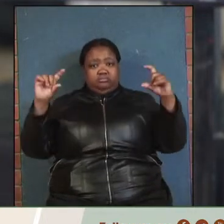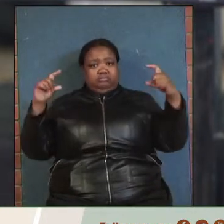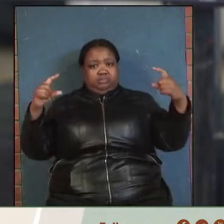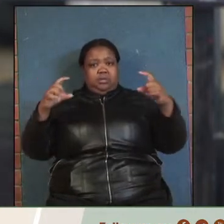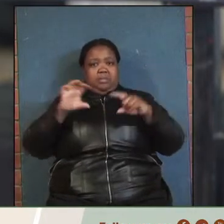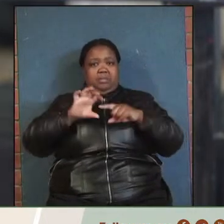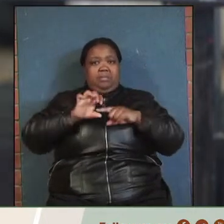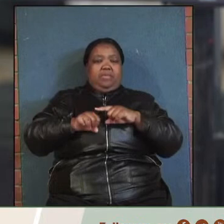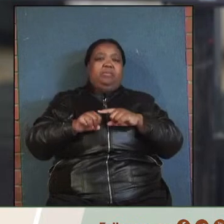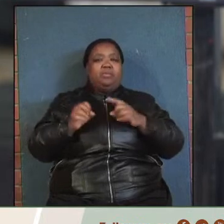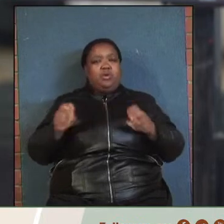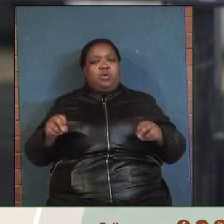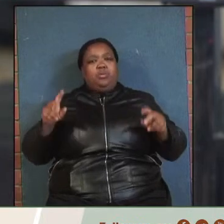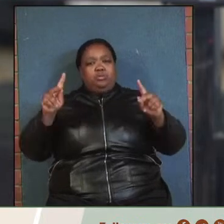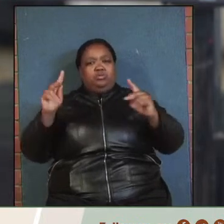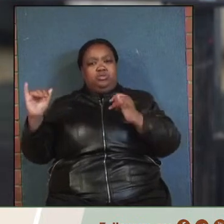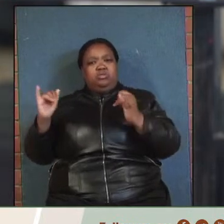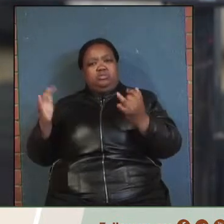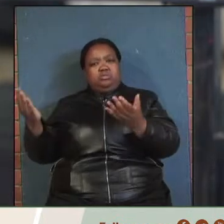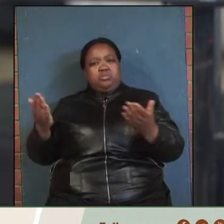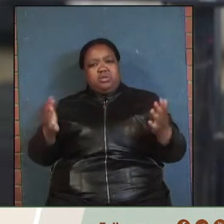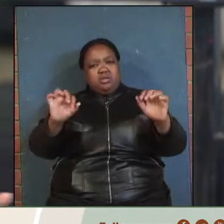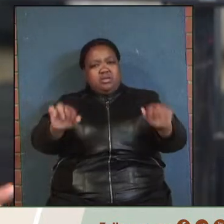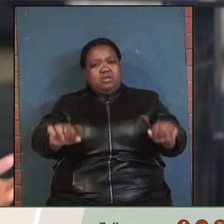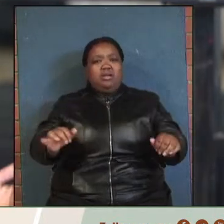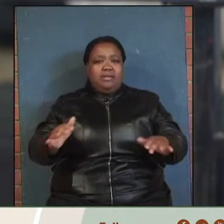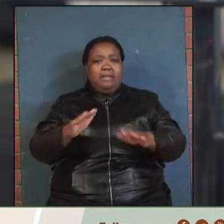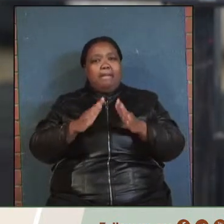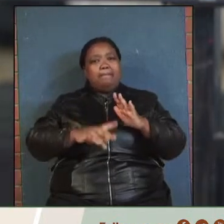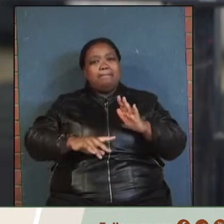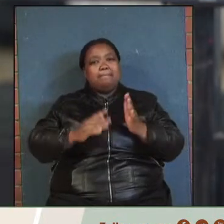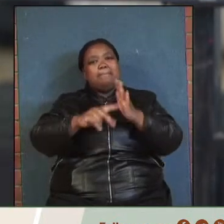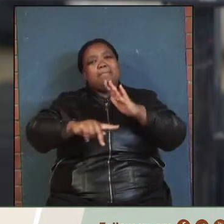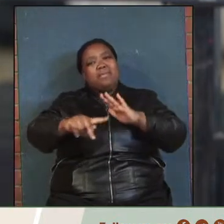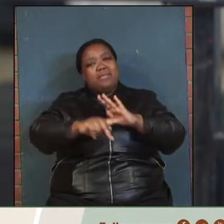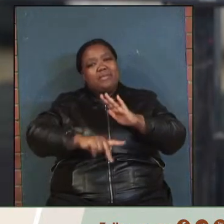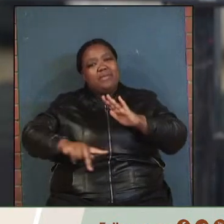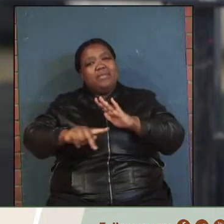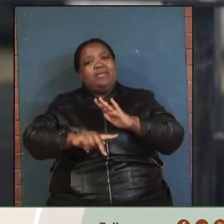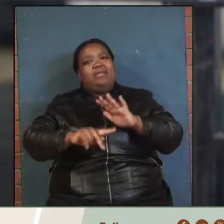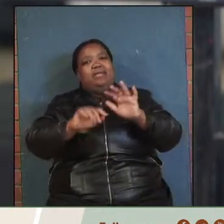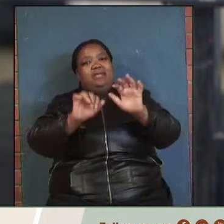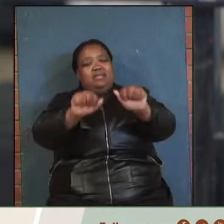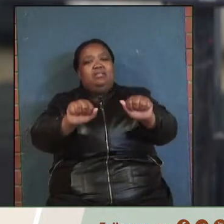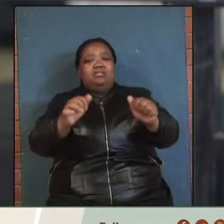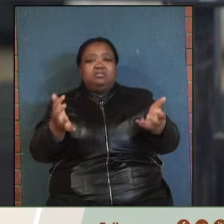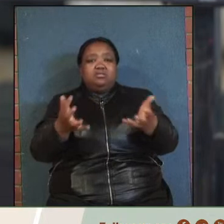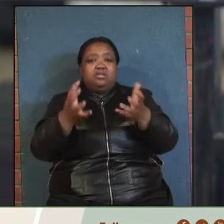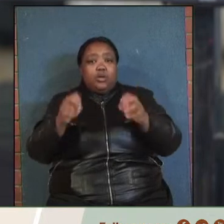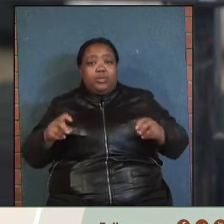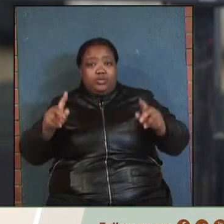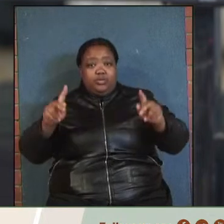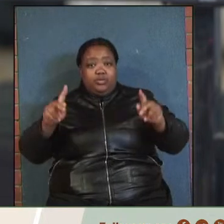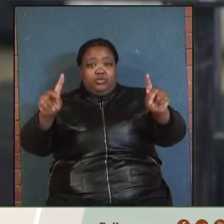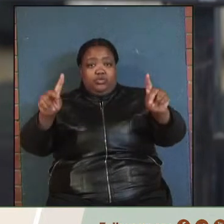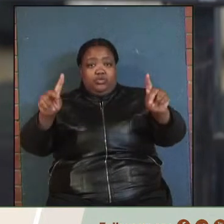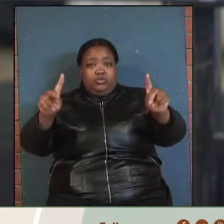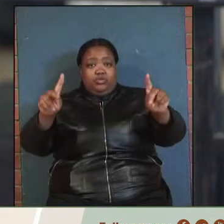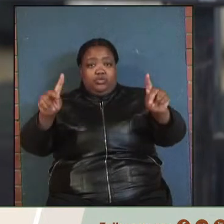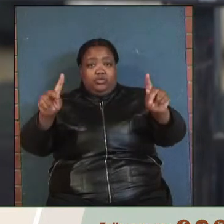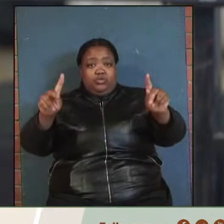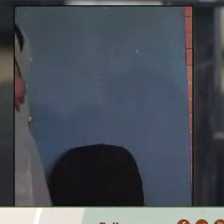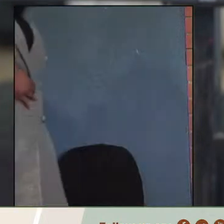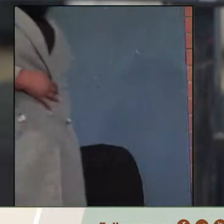this opportunity for learners in public primary schools and beyond will not only be a great opportunity, but it will provide